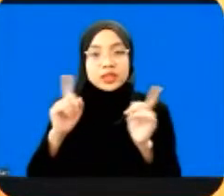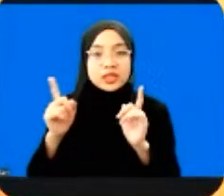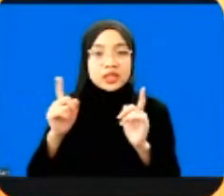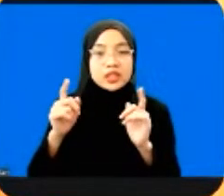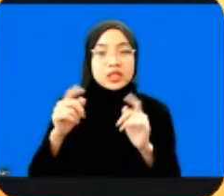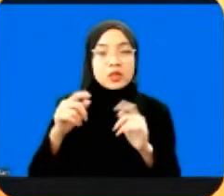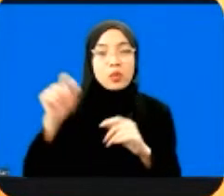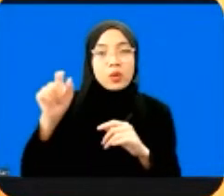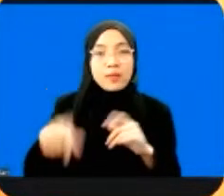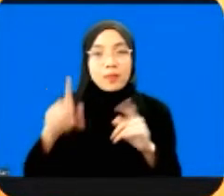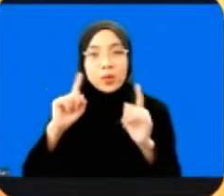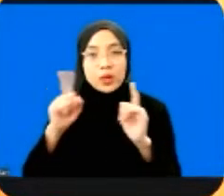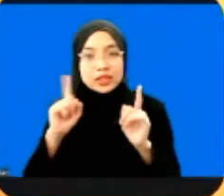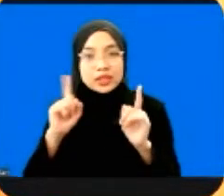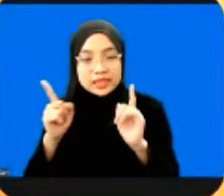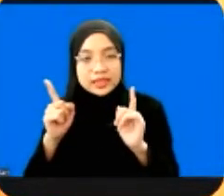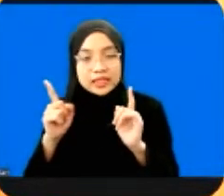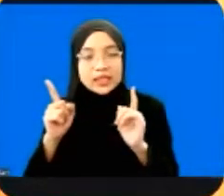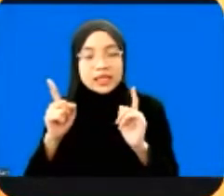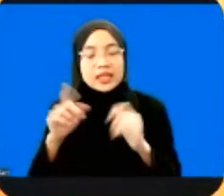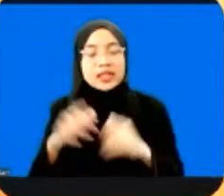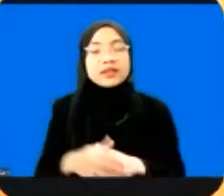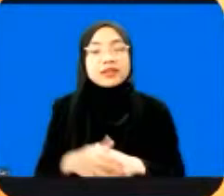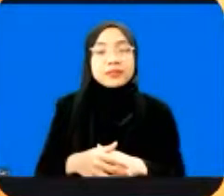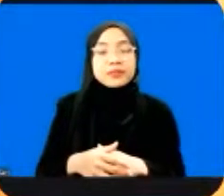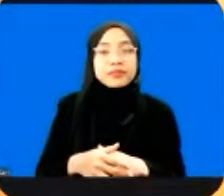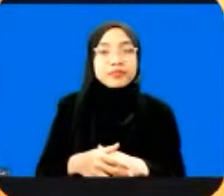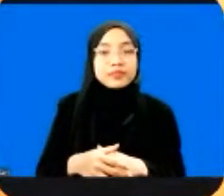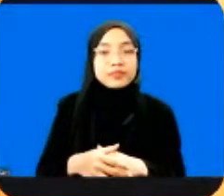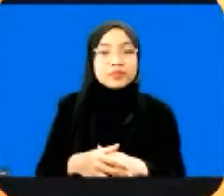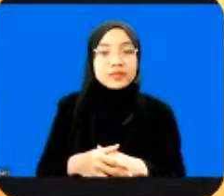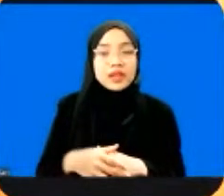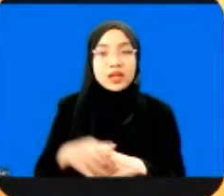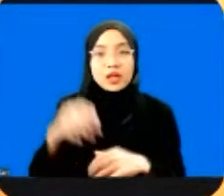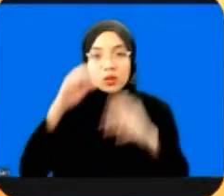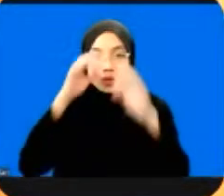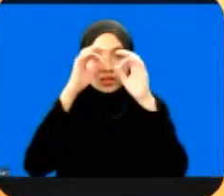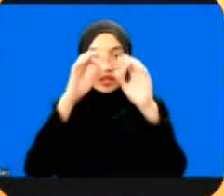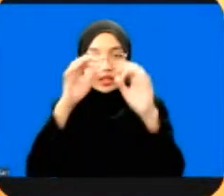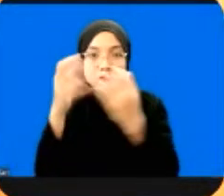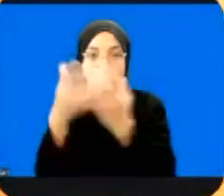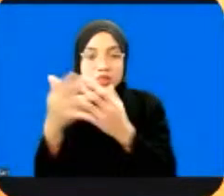you know, another you know, maybe gang leader, right?